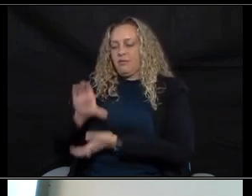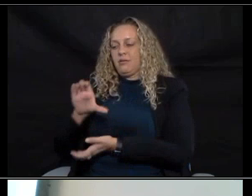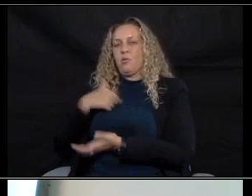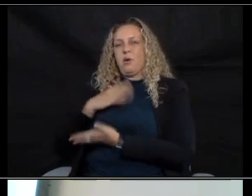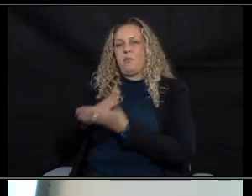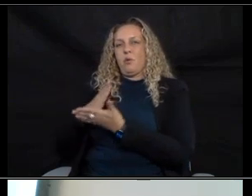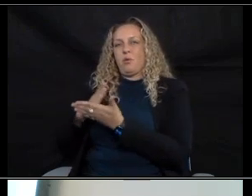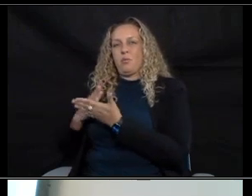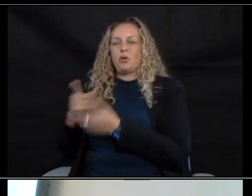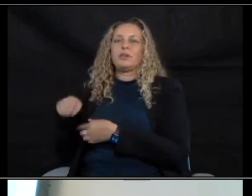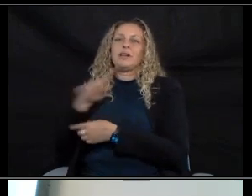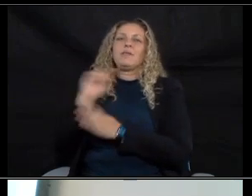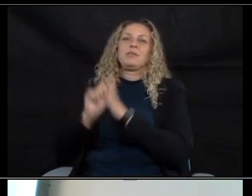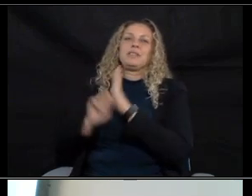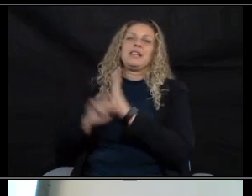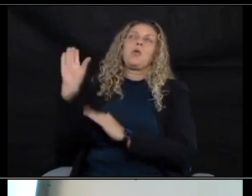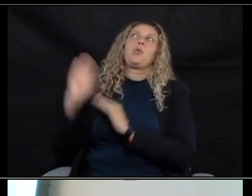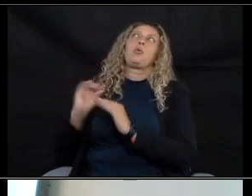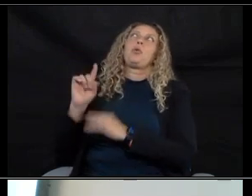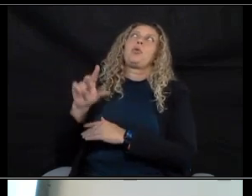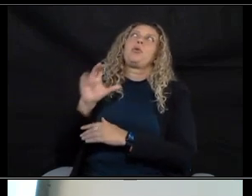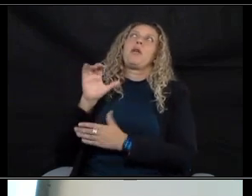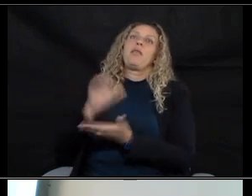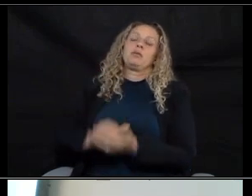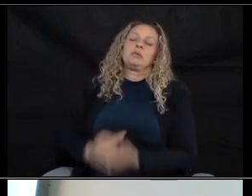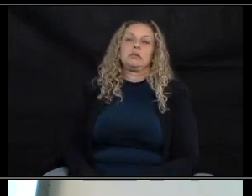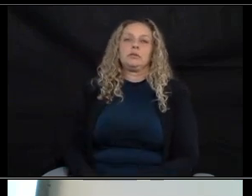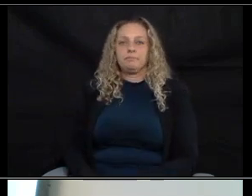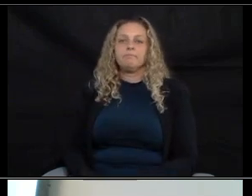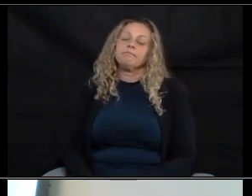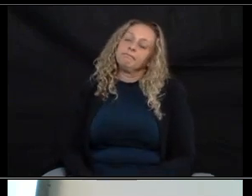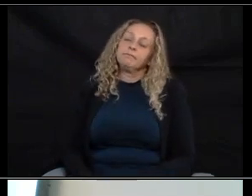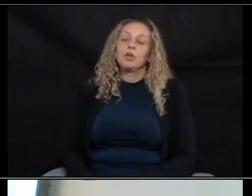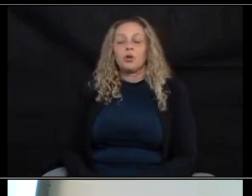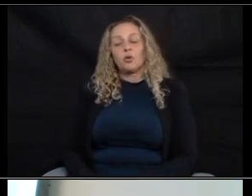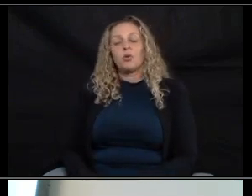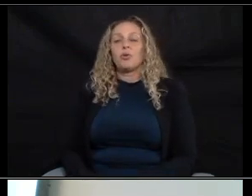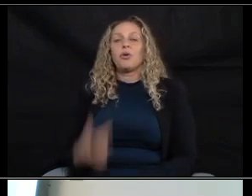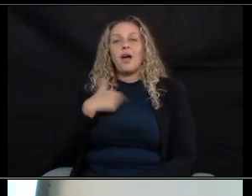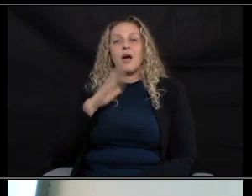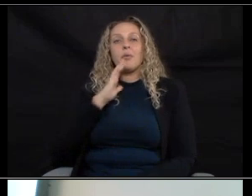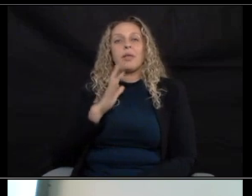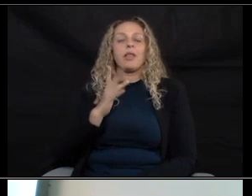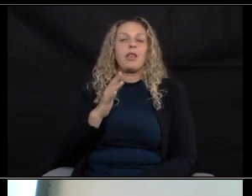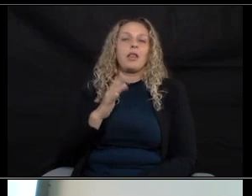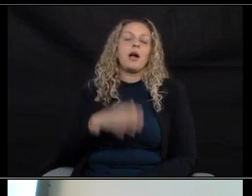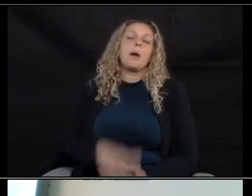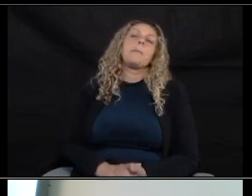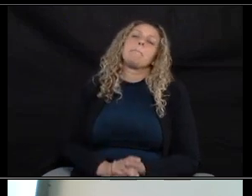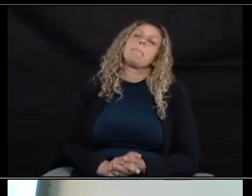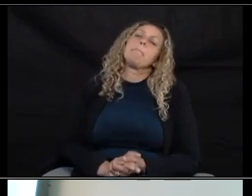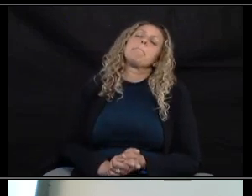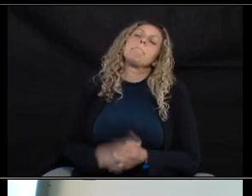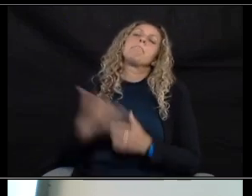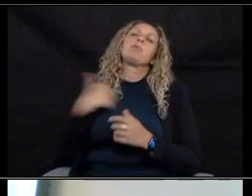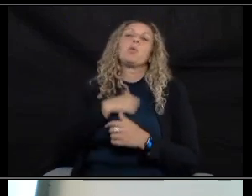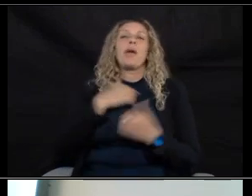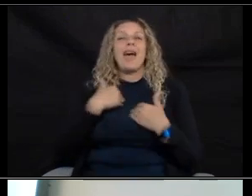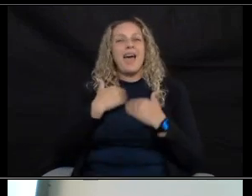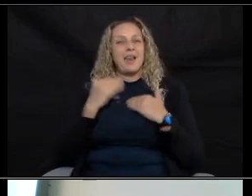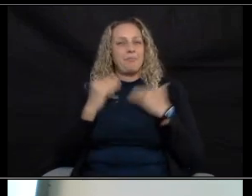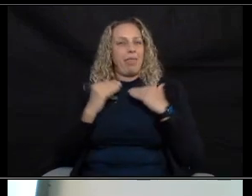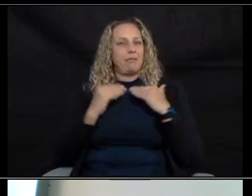of, was reduced by about $300,000. So I will be bringing, you know, we had a